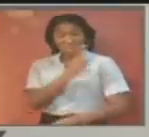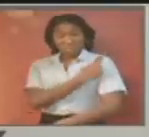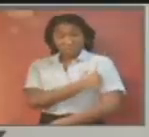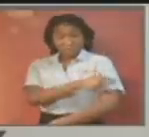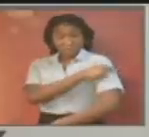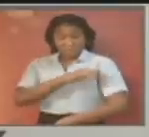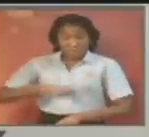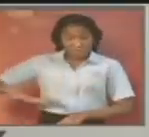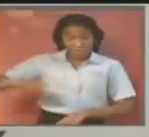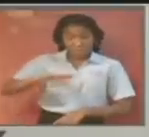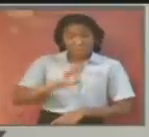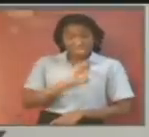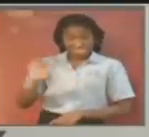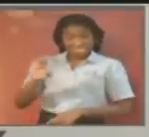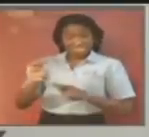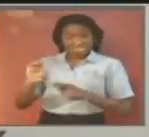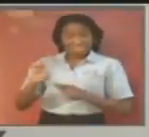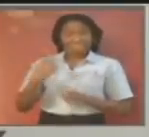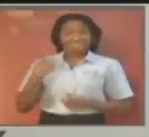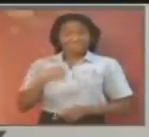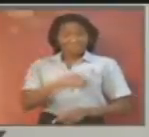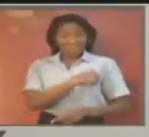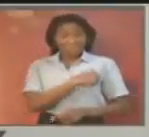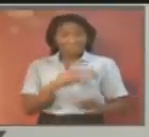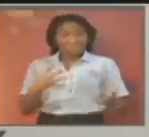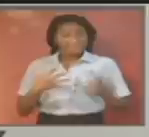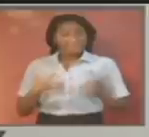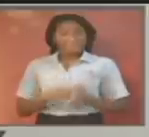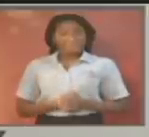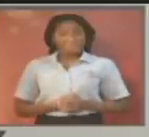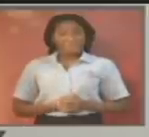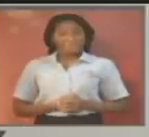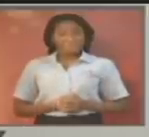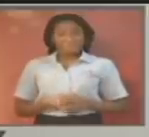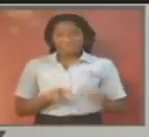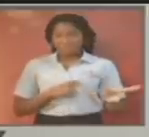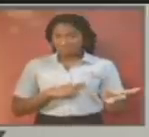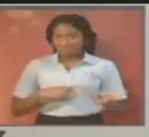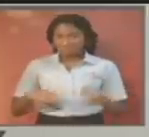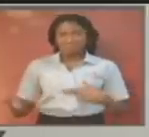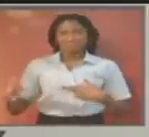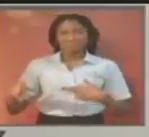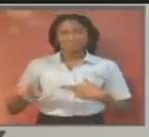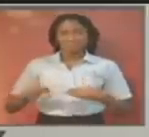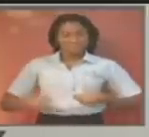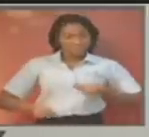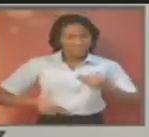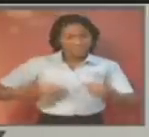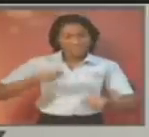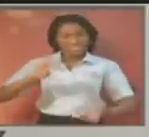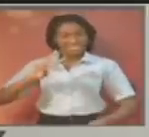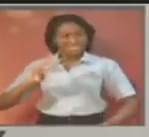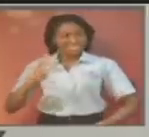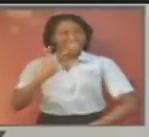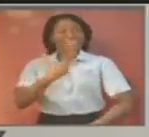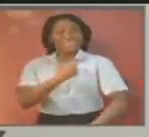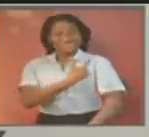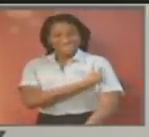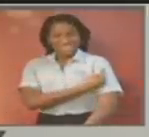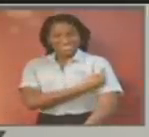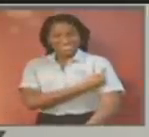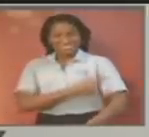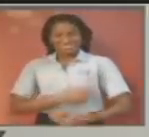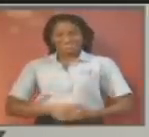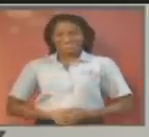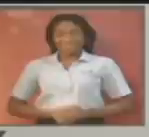our part of the national rollout of the second dose AstraZeneca vaccines as